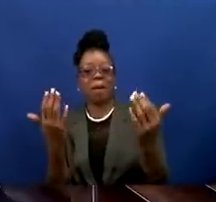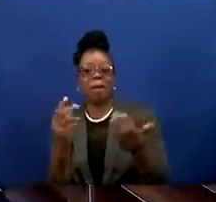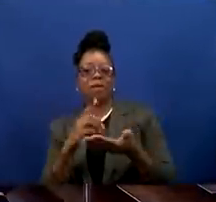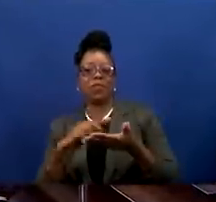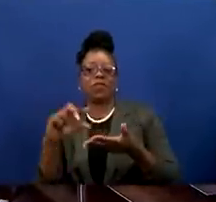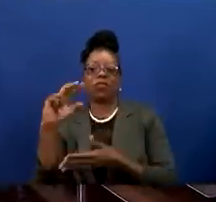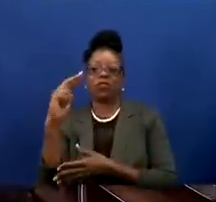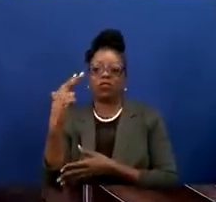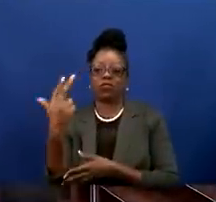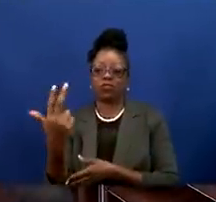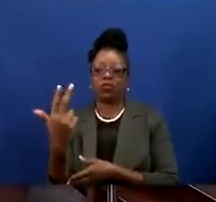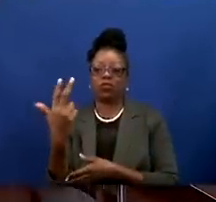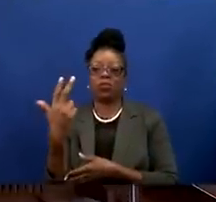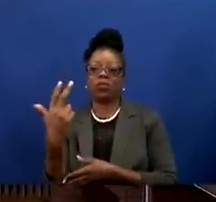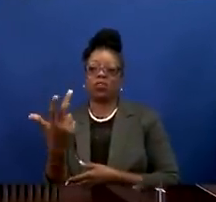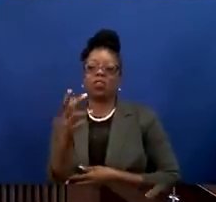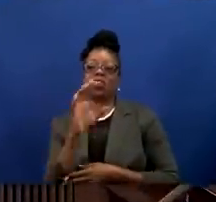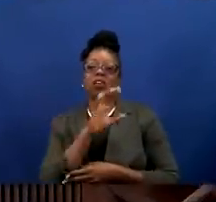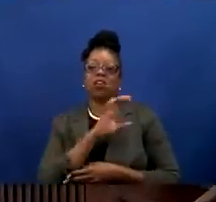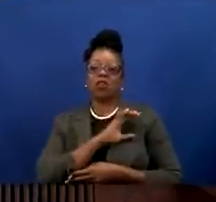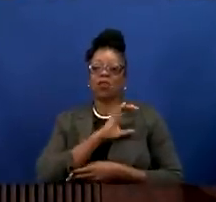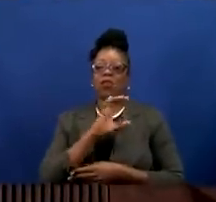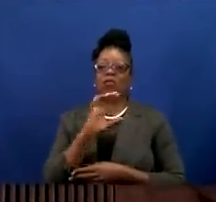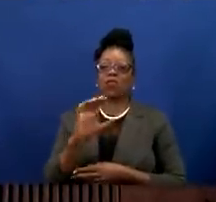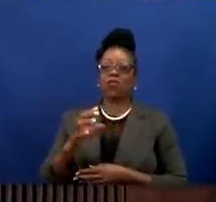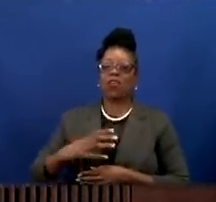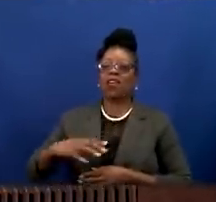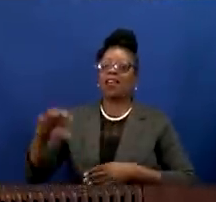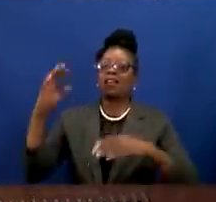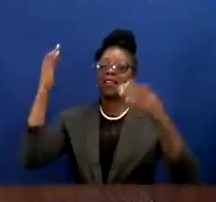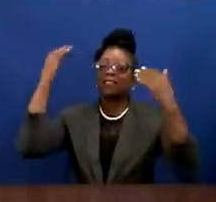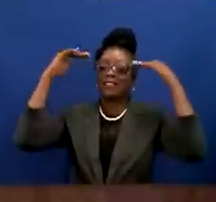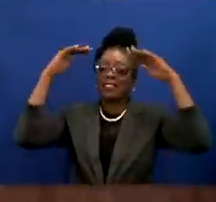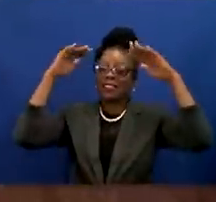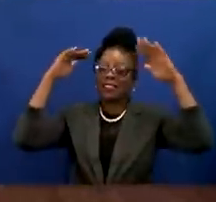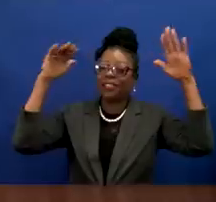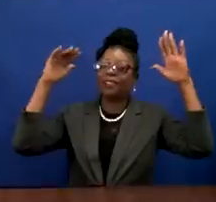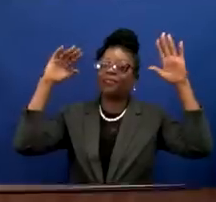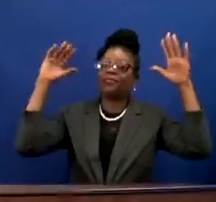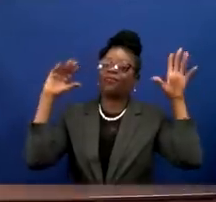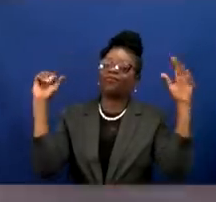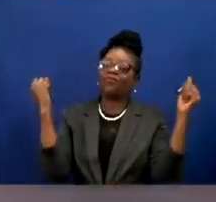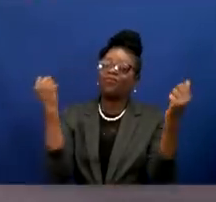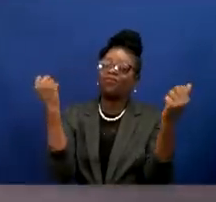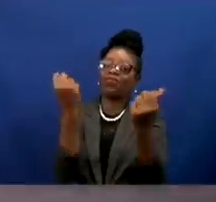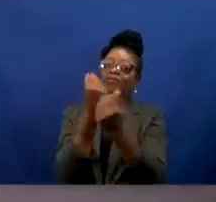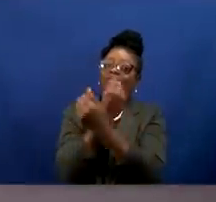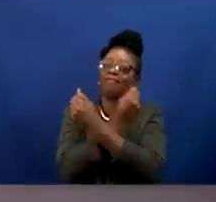Oh,